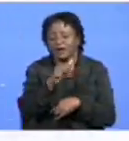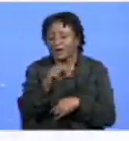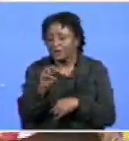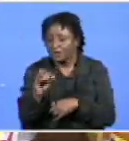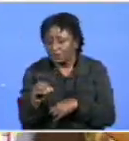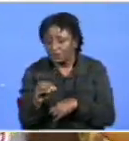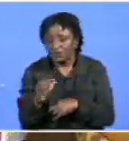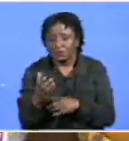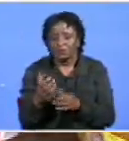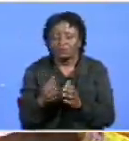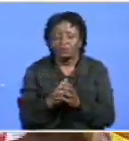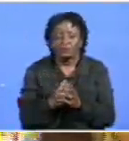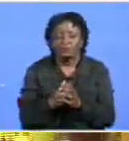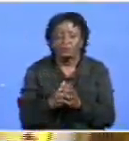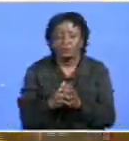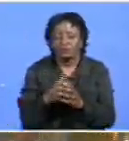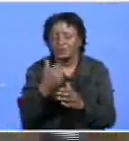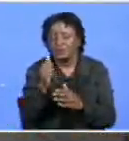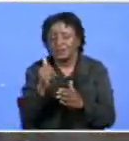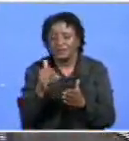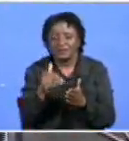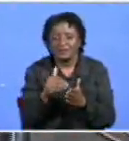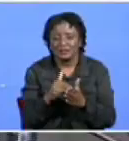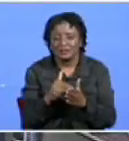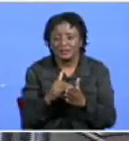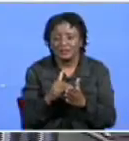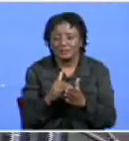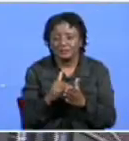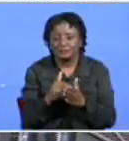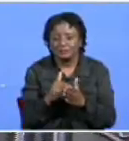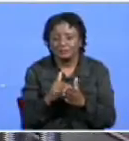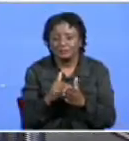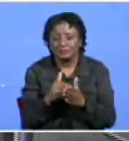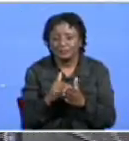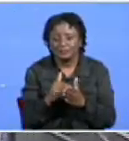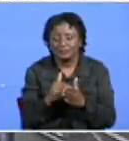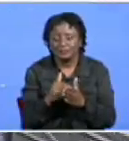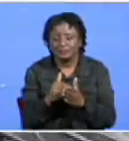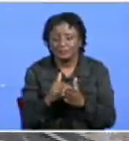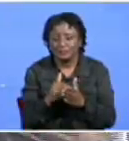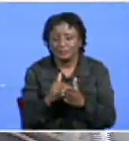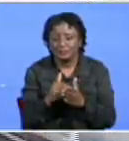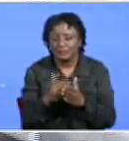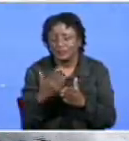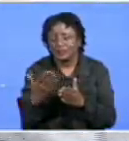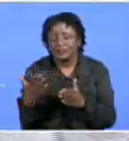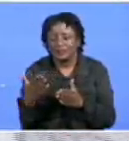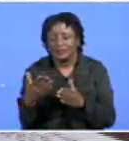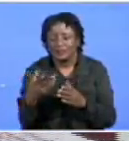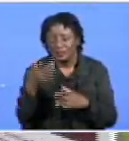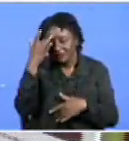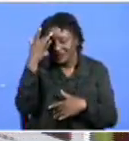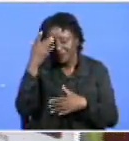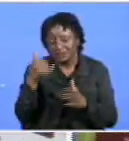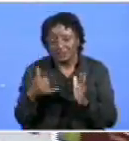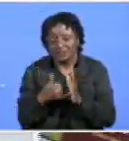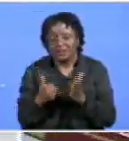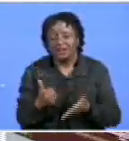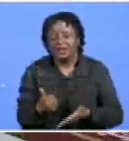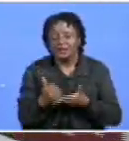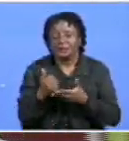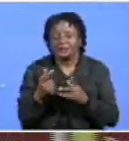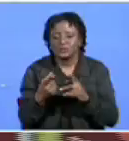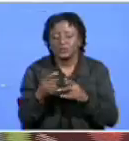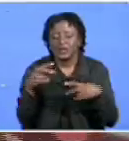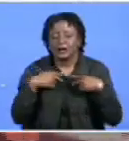So it's like 10,000 viruses and bacteria that helps to kill. So we have it available in capsules and